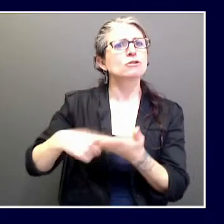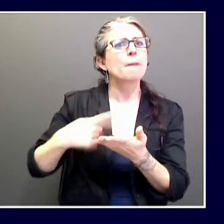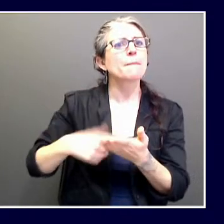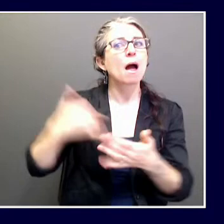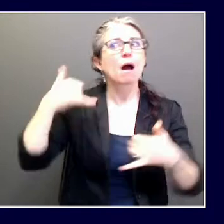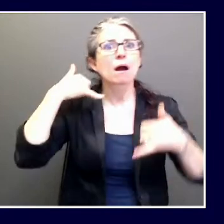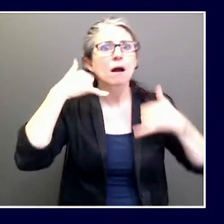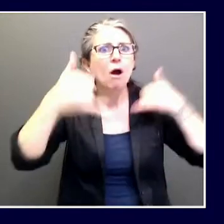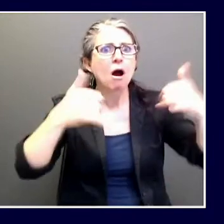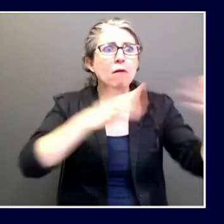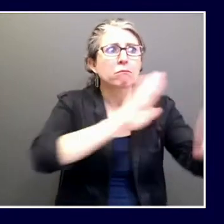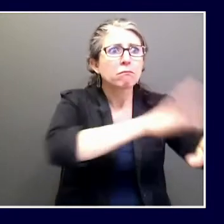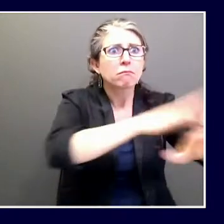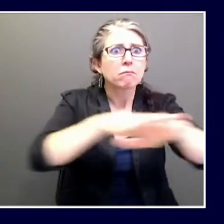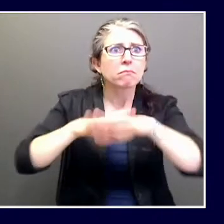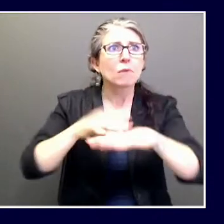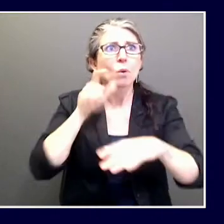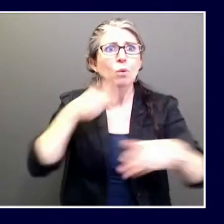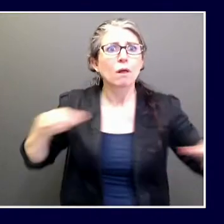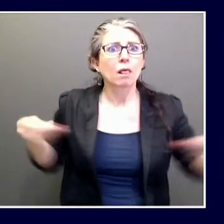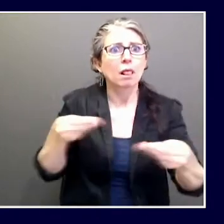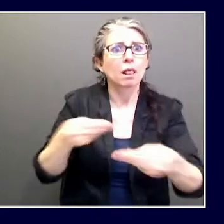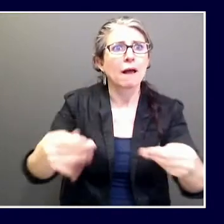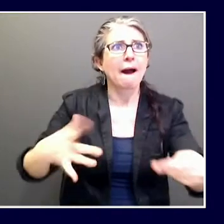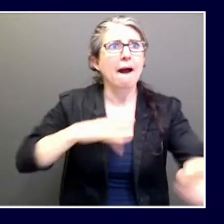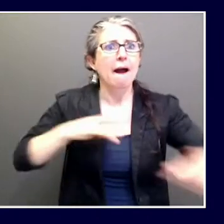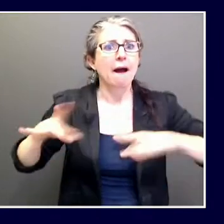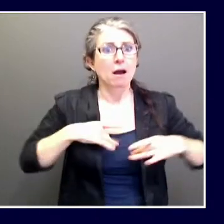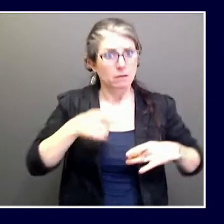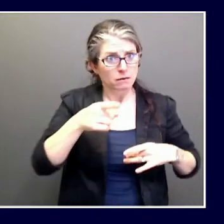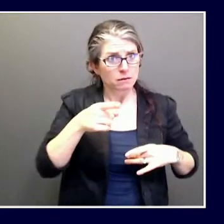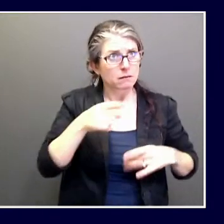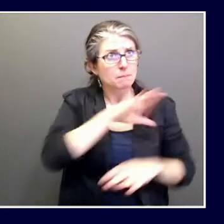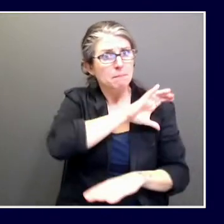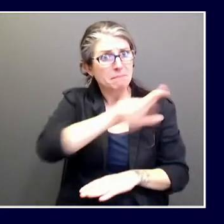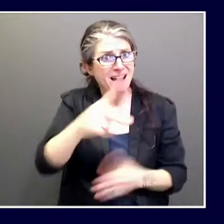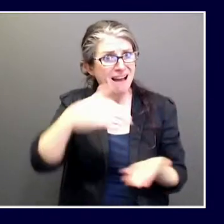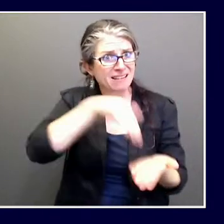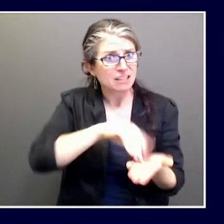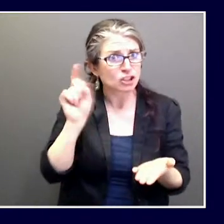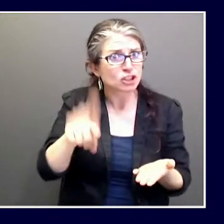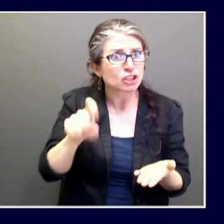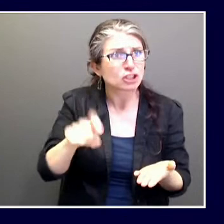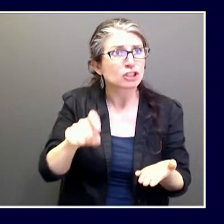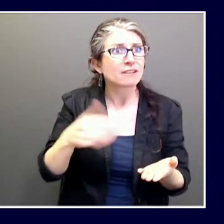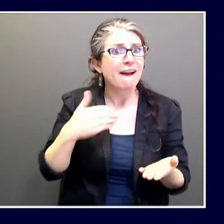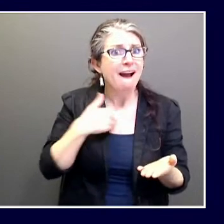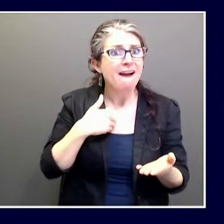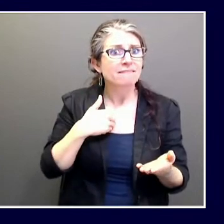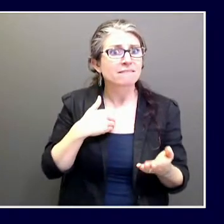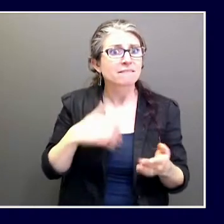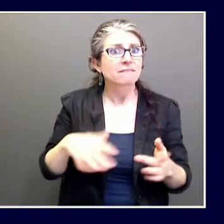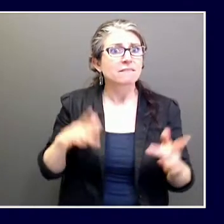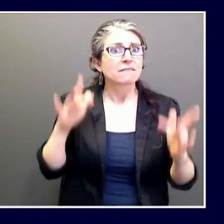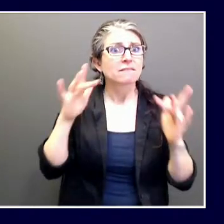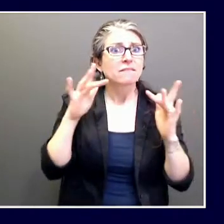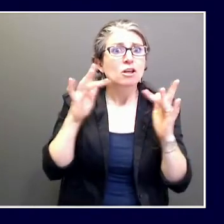believe contact tracing efforts will be in containing the spread of this strain? And do you believe right now that the state's